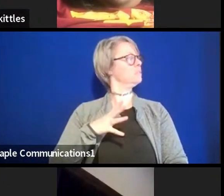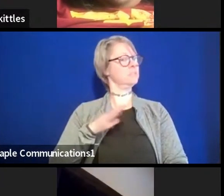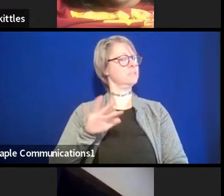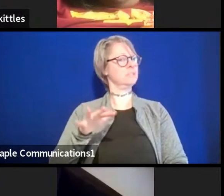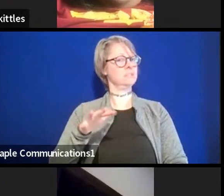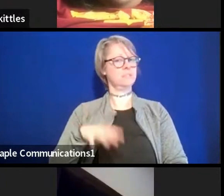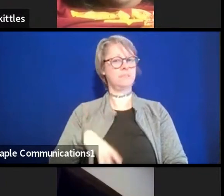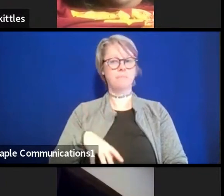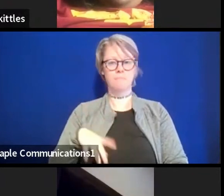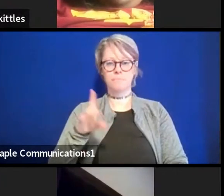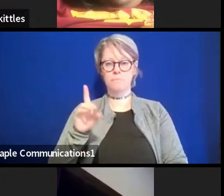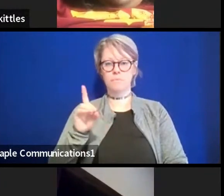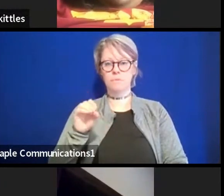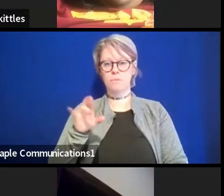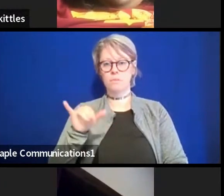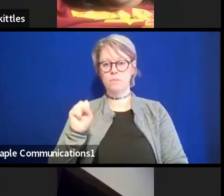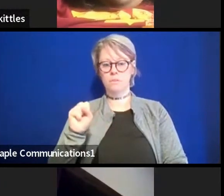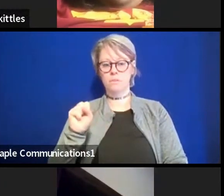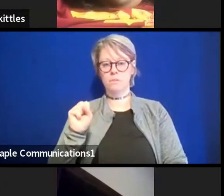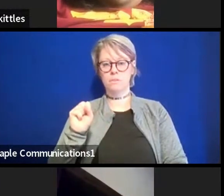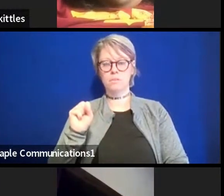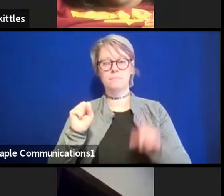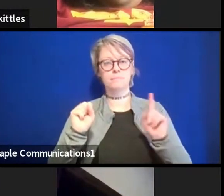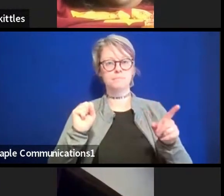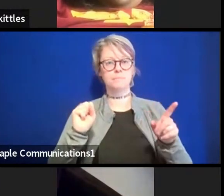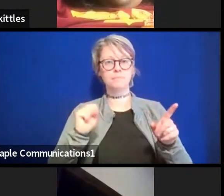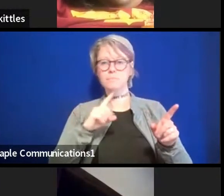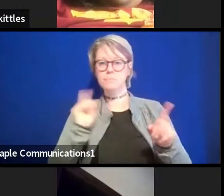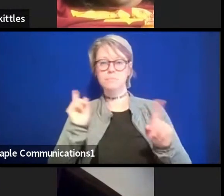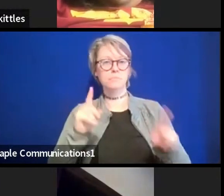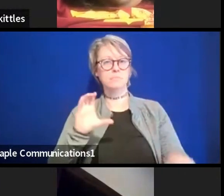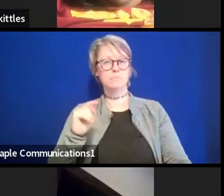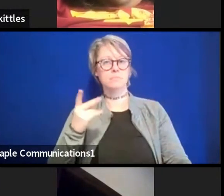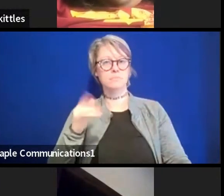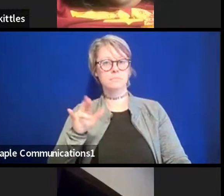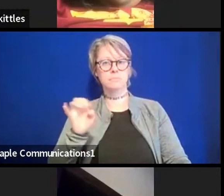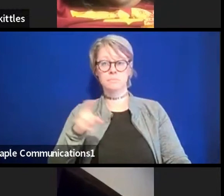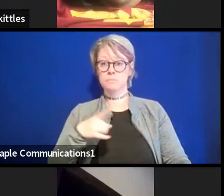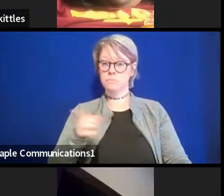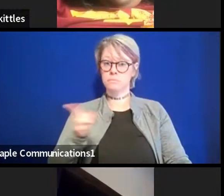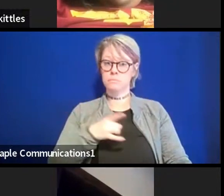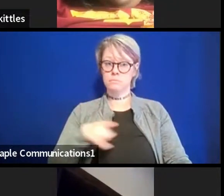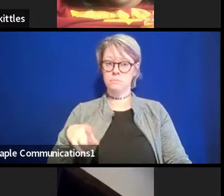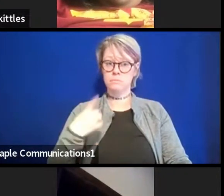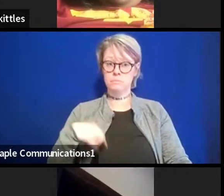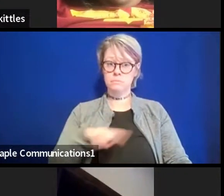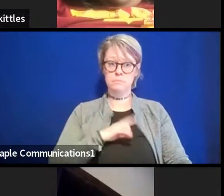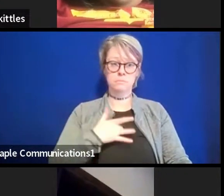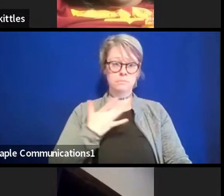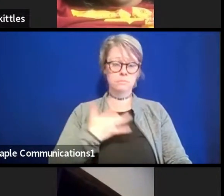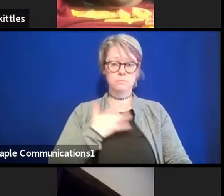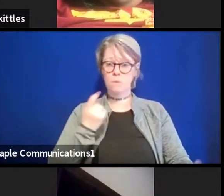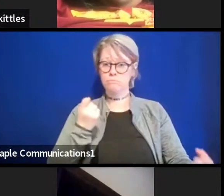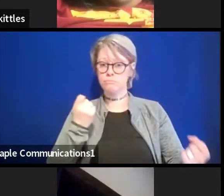Yeah, that's fair. And just an answer to Catherine's question, do we want to have Catherine